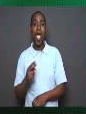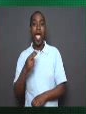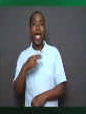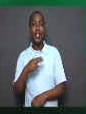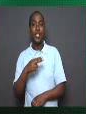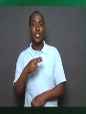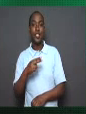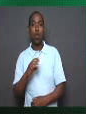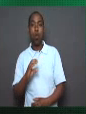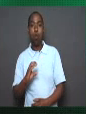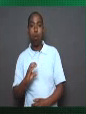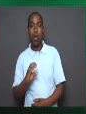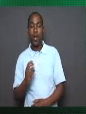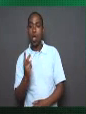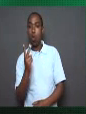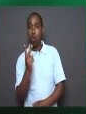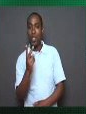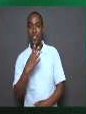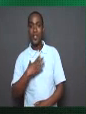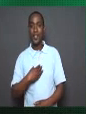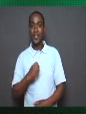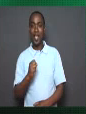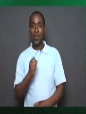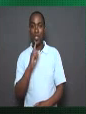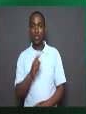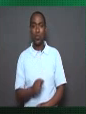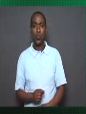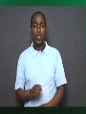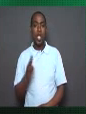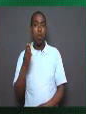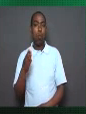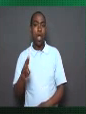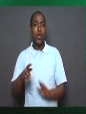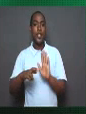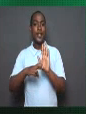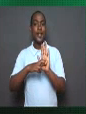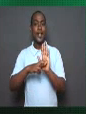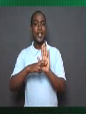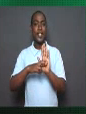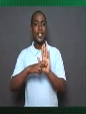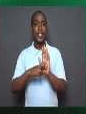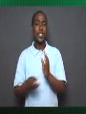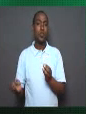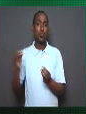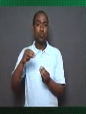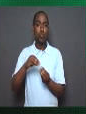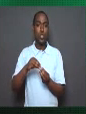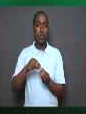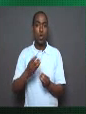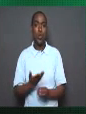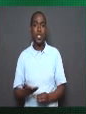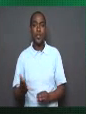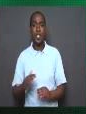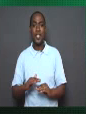2 sulfates. The Biuret reagent is added to the